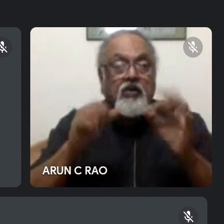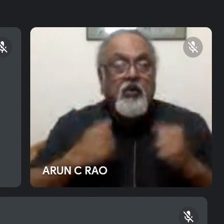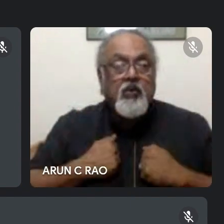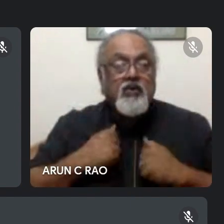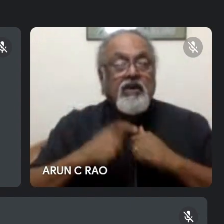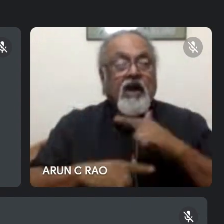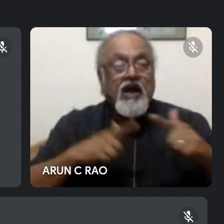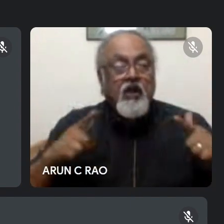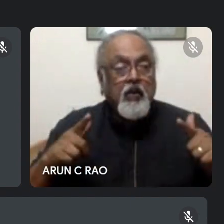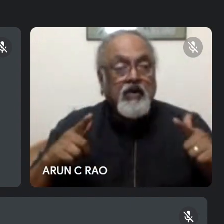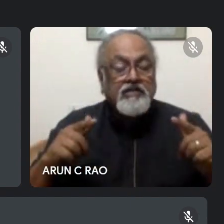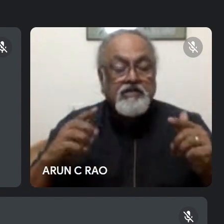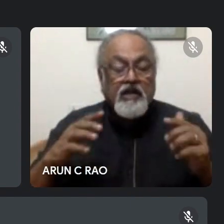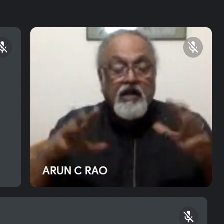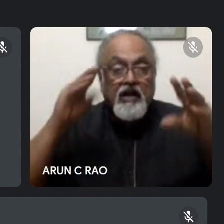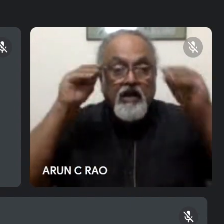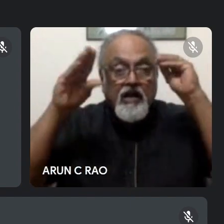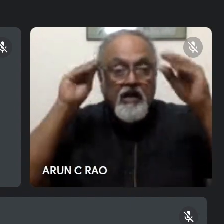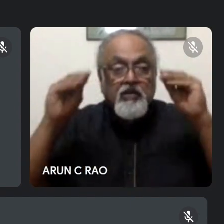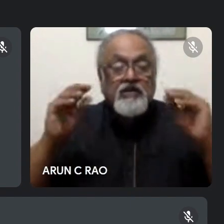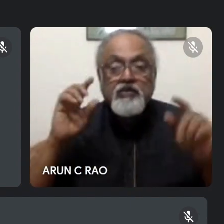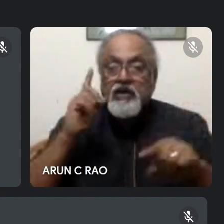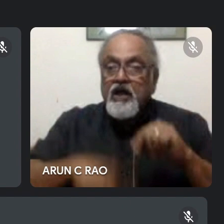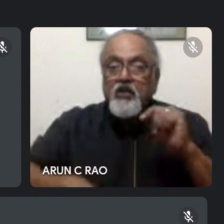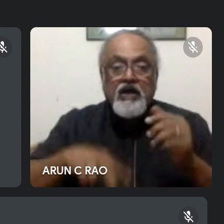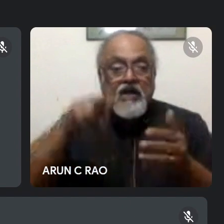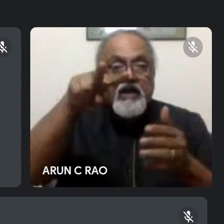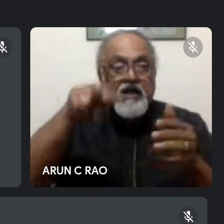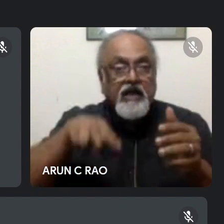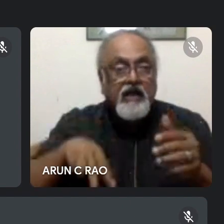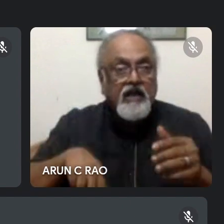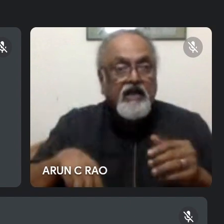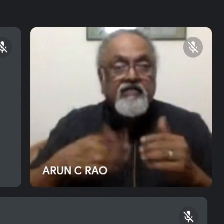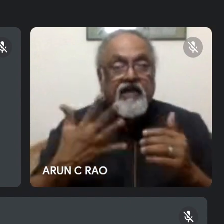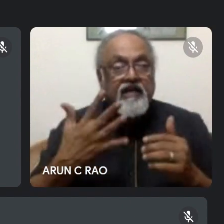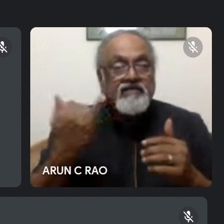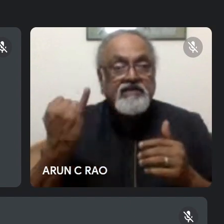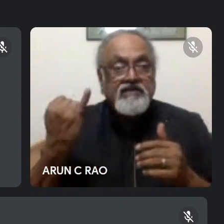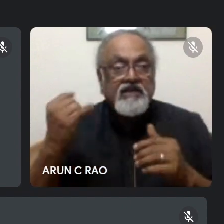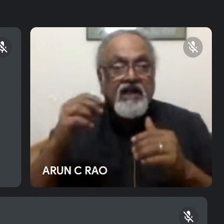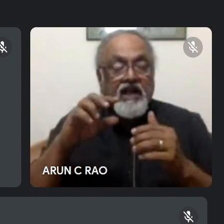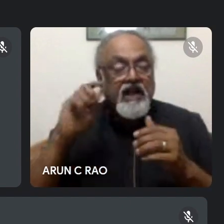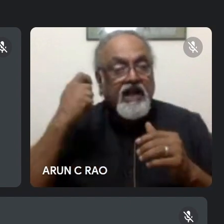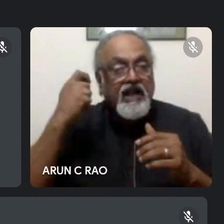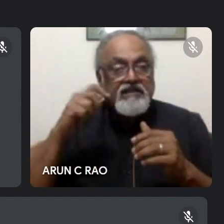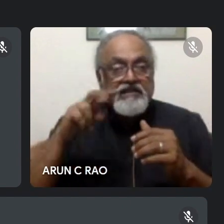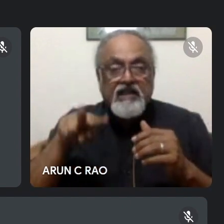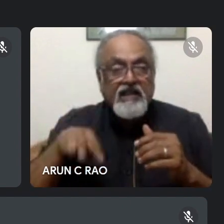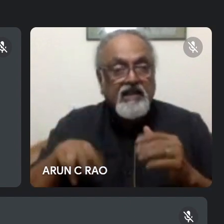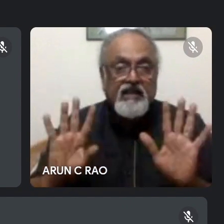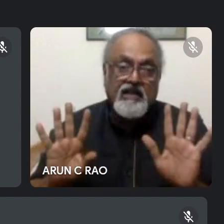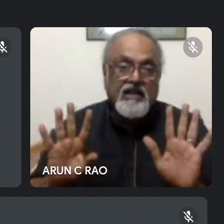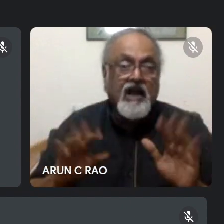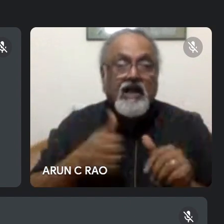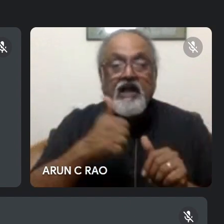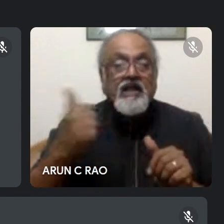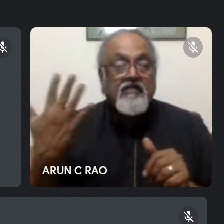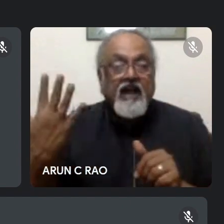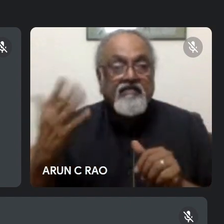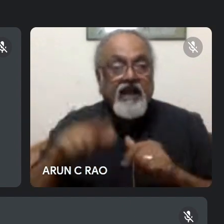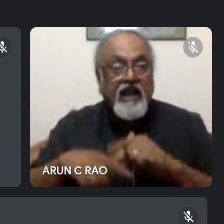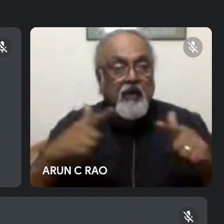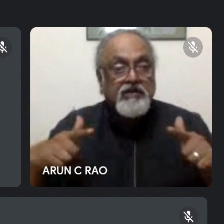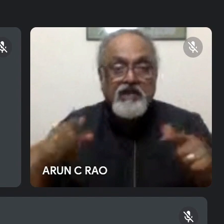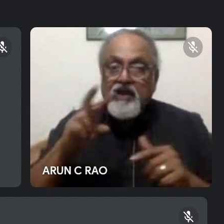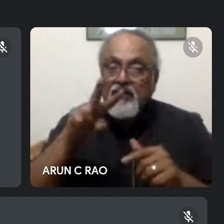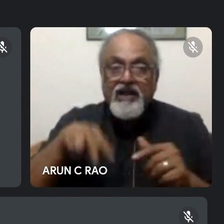today. As someone who can't read any of those 5 languages except for English, that I can't read or write